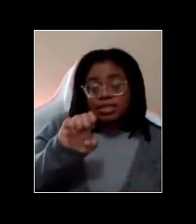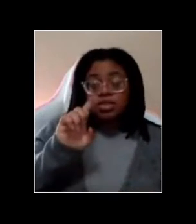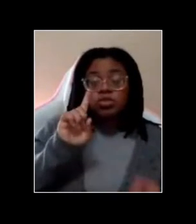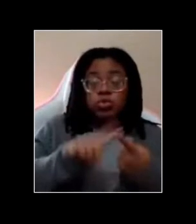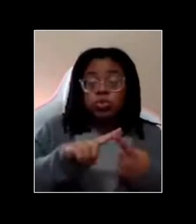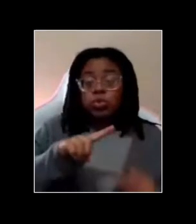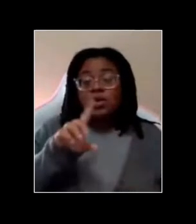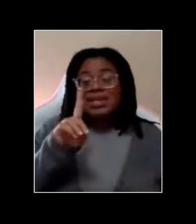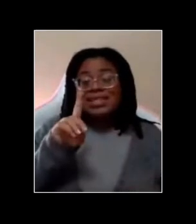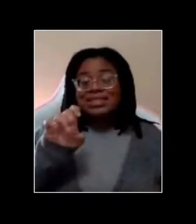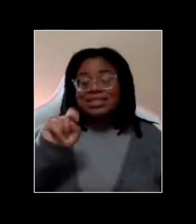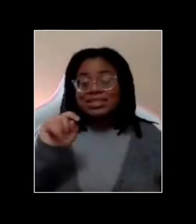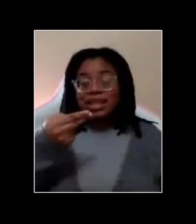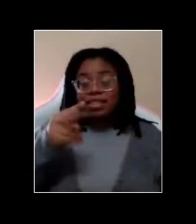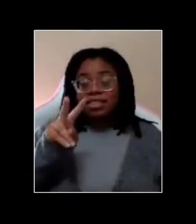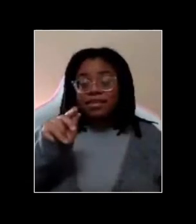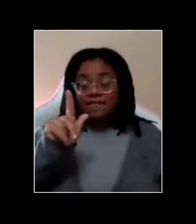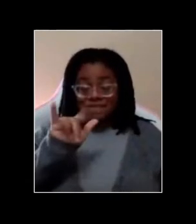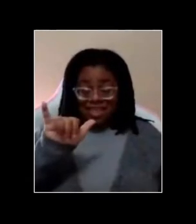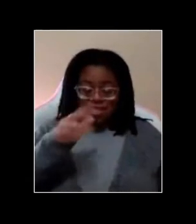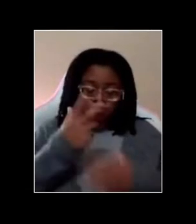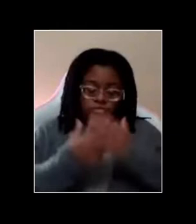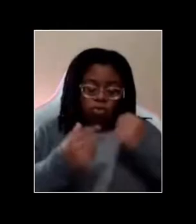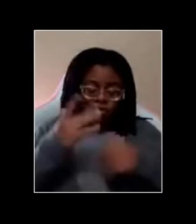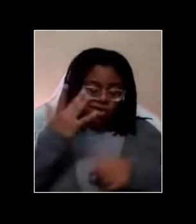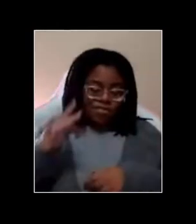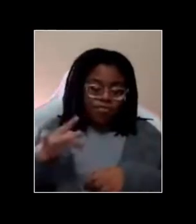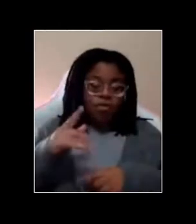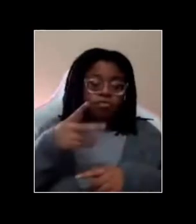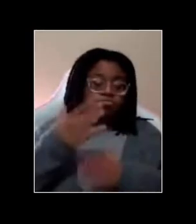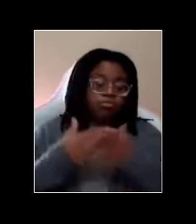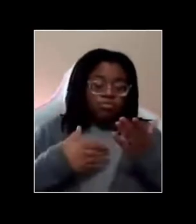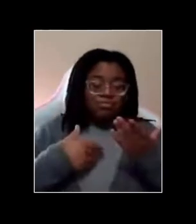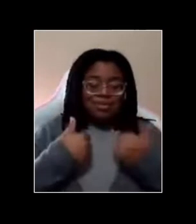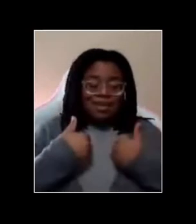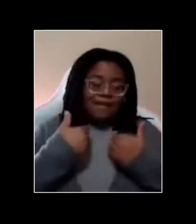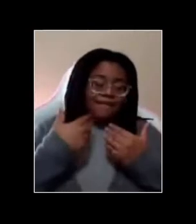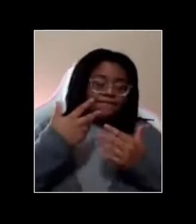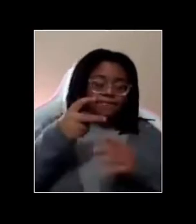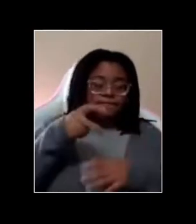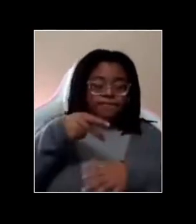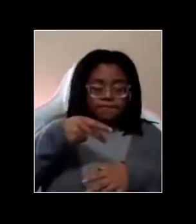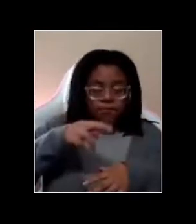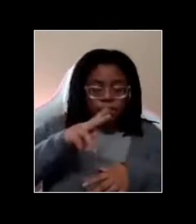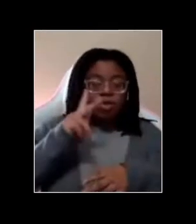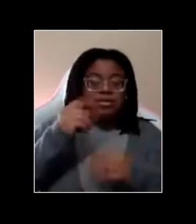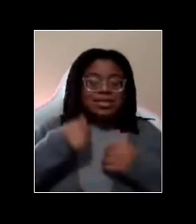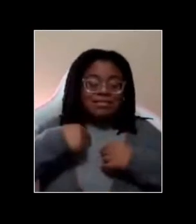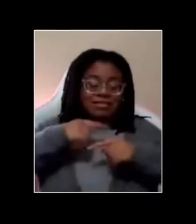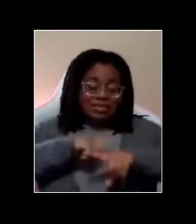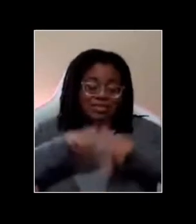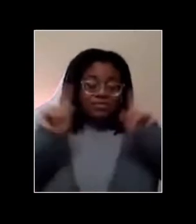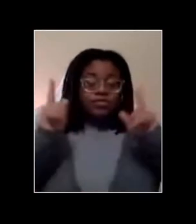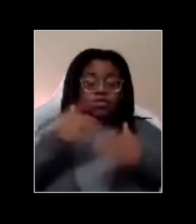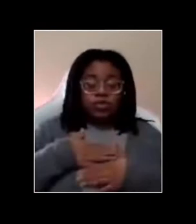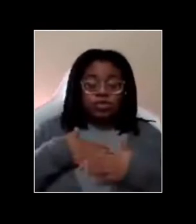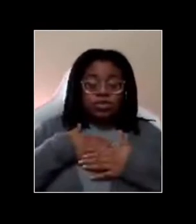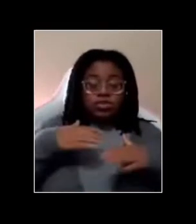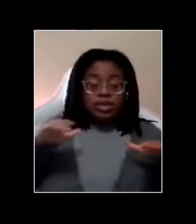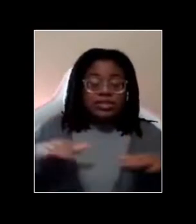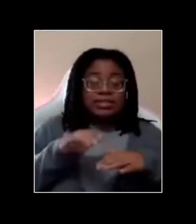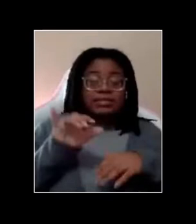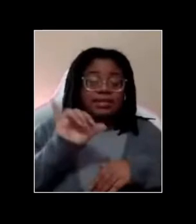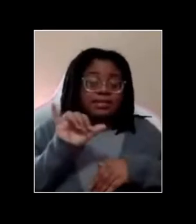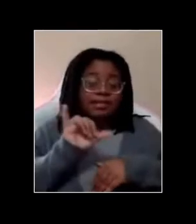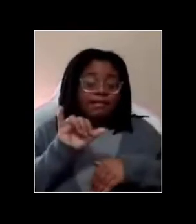both in California. These parks have very different types of recreational activities, different types